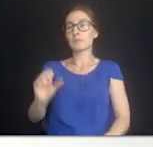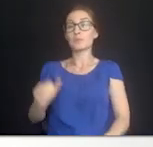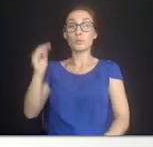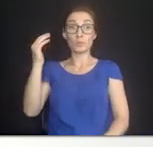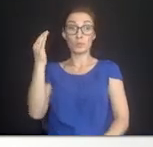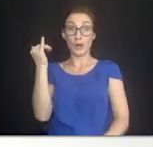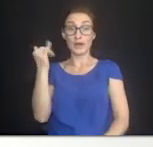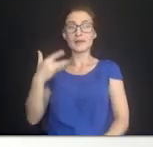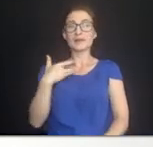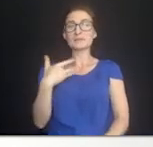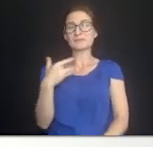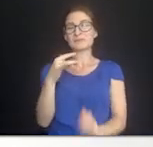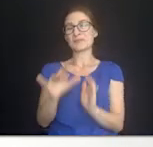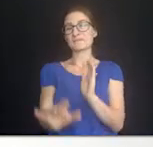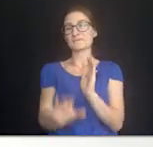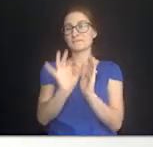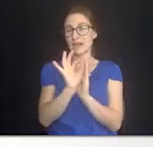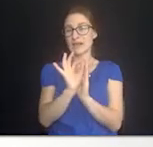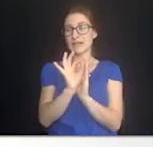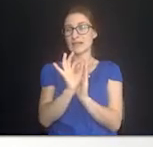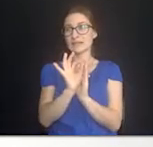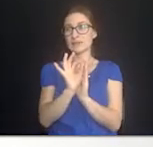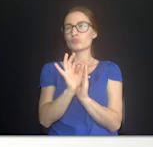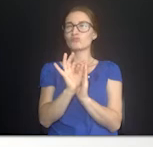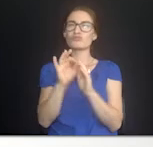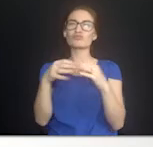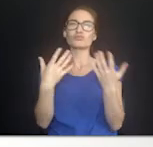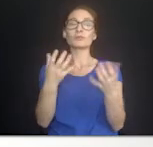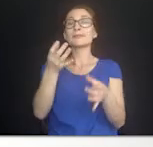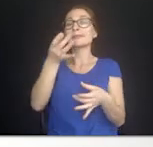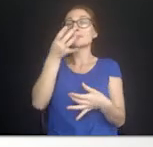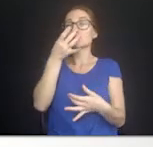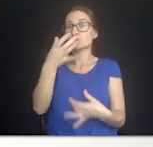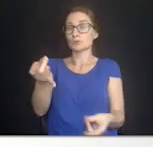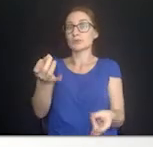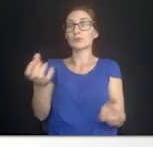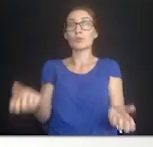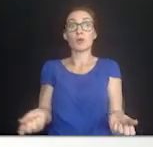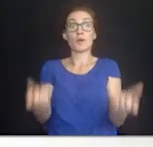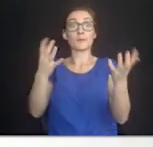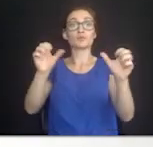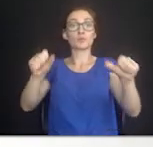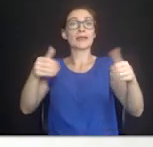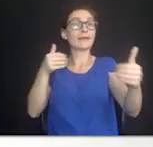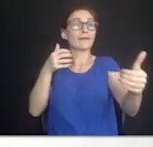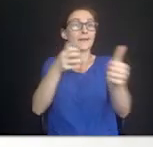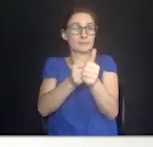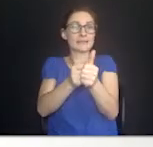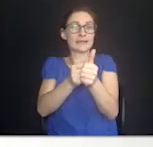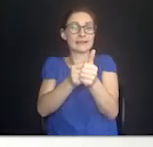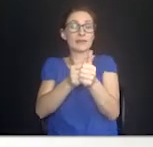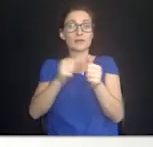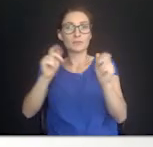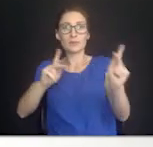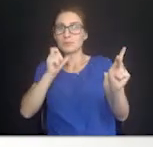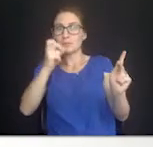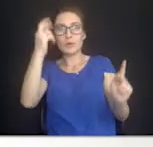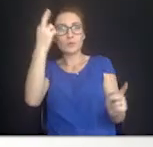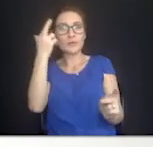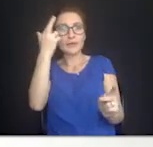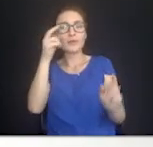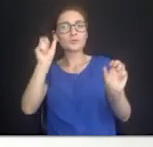find it's pretty interesting how much there is that can be updated and what people didn't realize